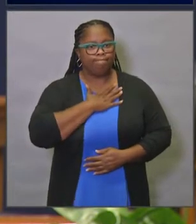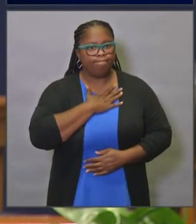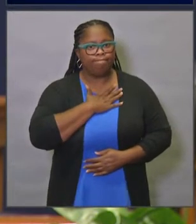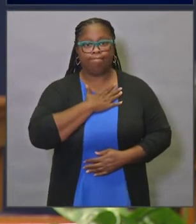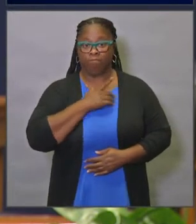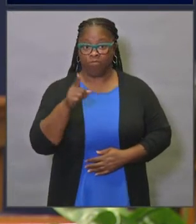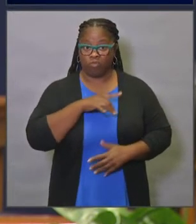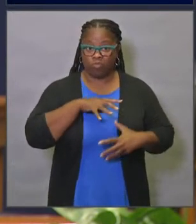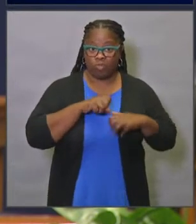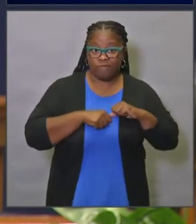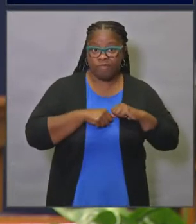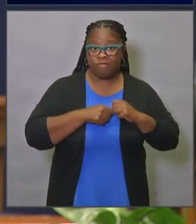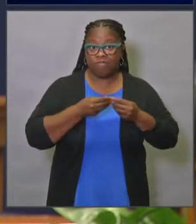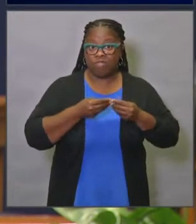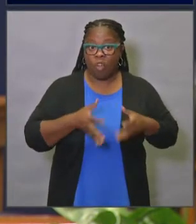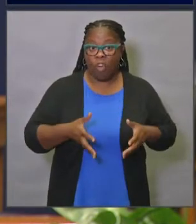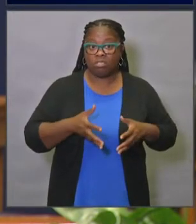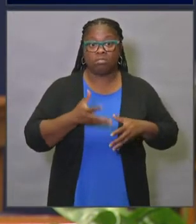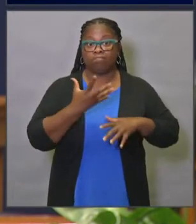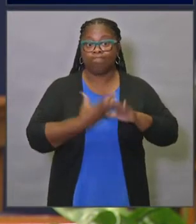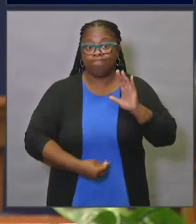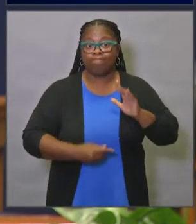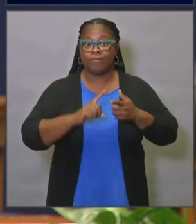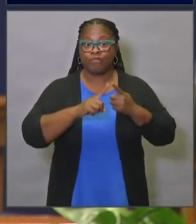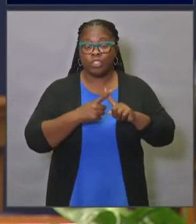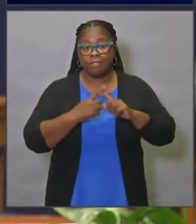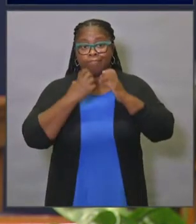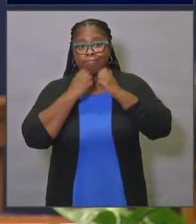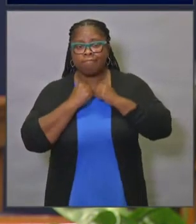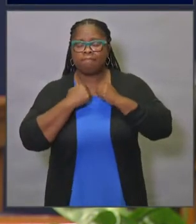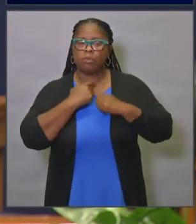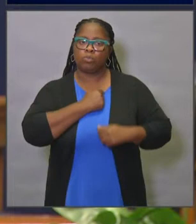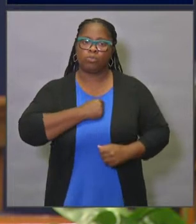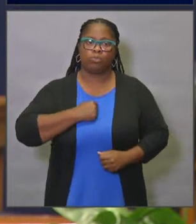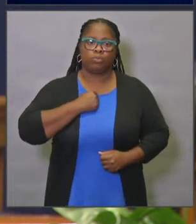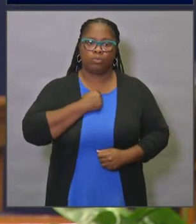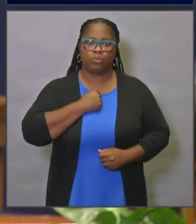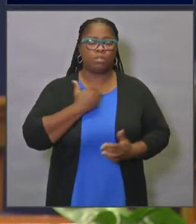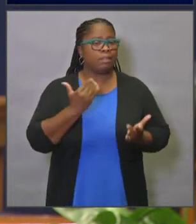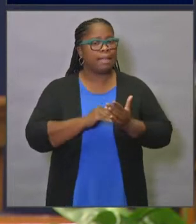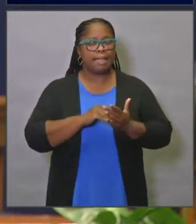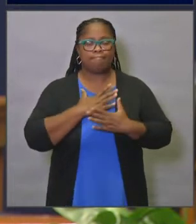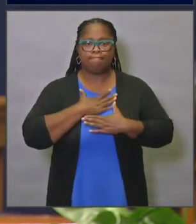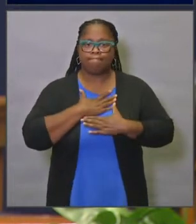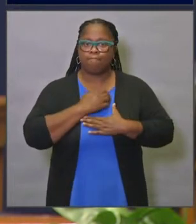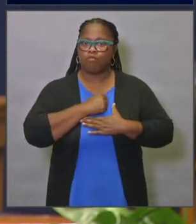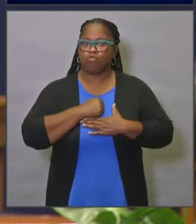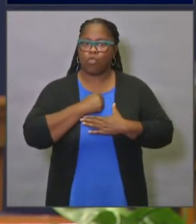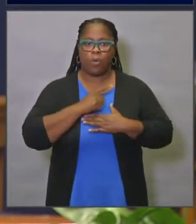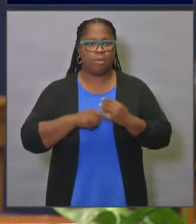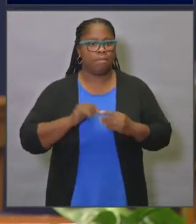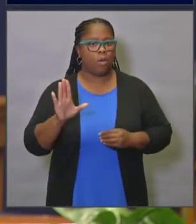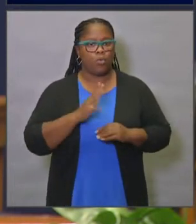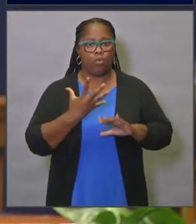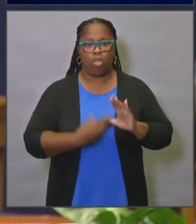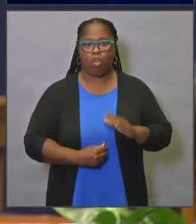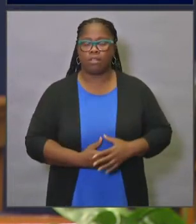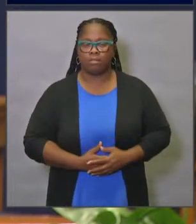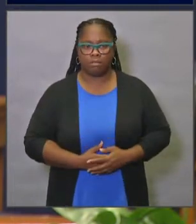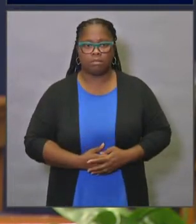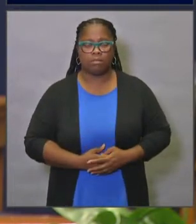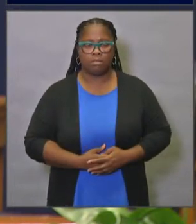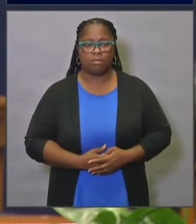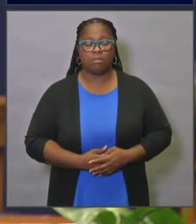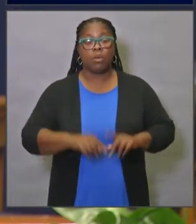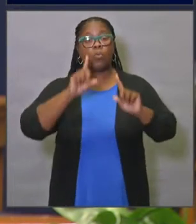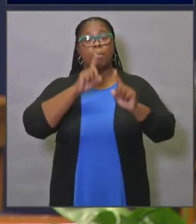who is grieving a loved one or a friend who were lost to COVID-19. Again, we are so sorry for your loss.